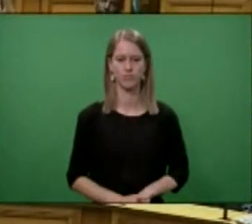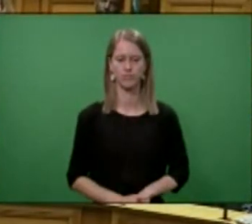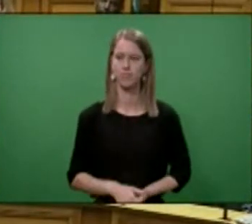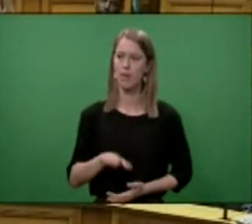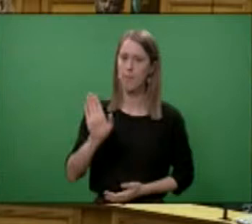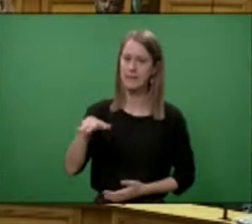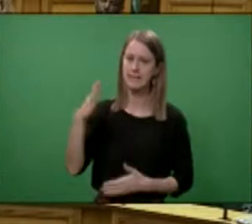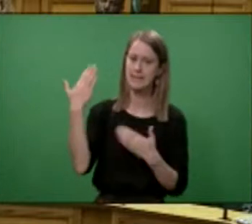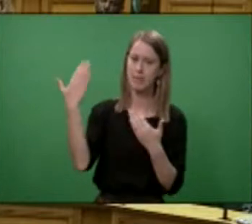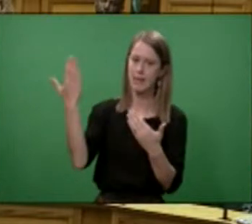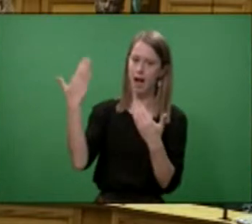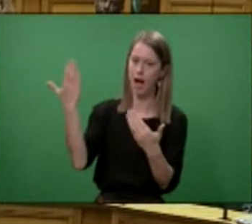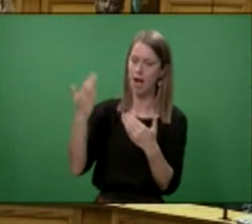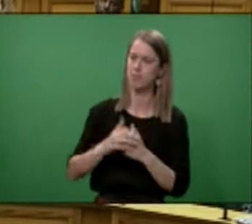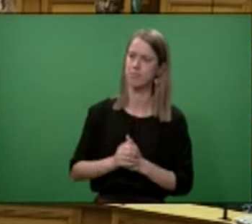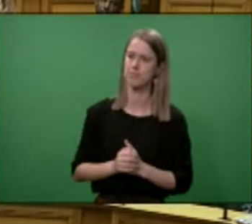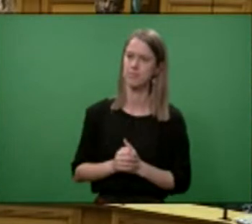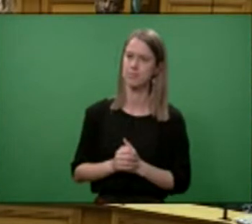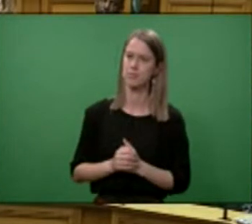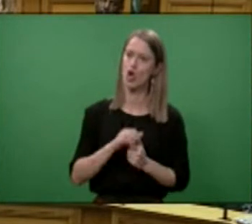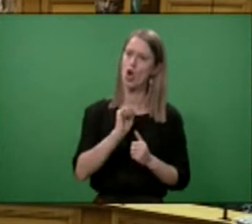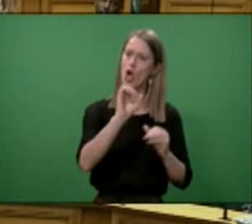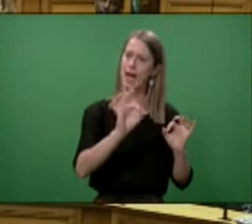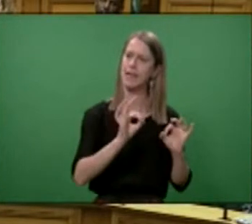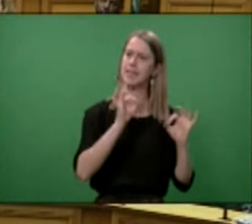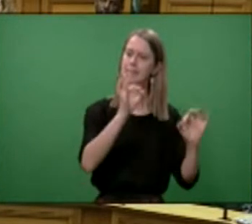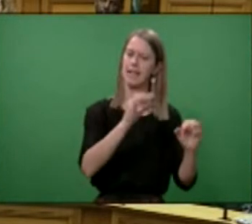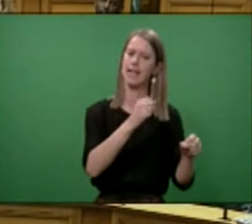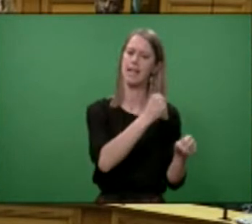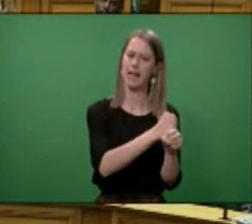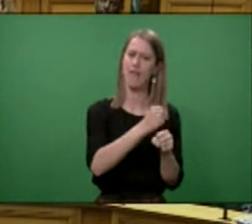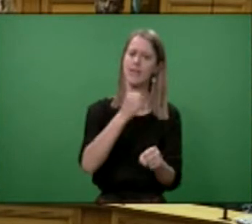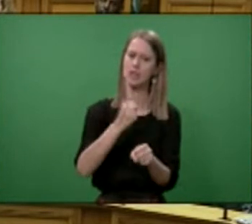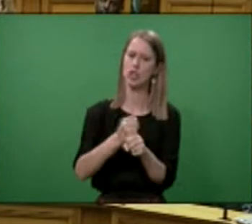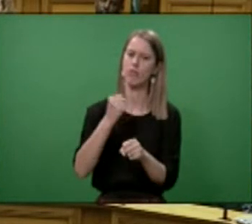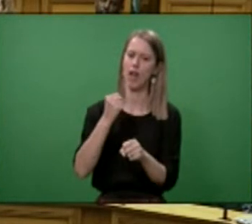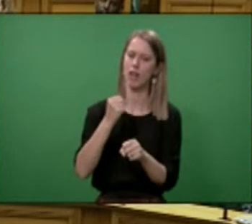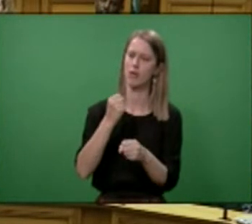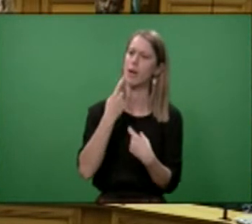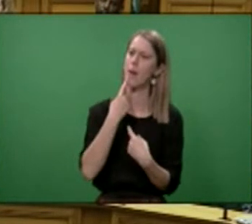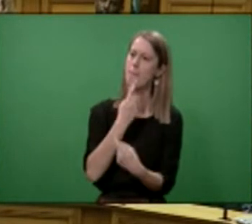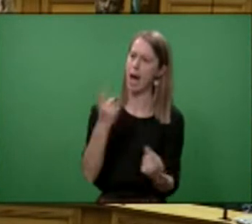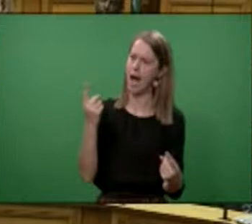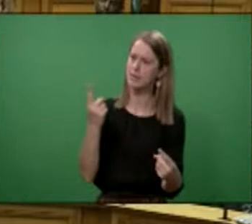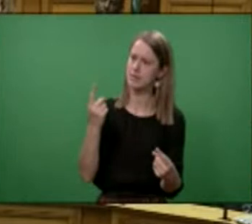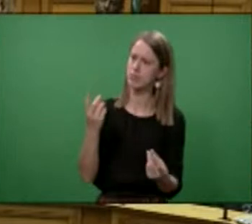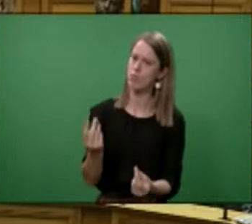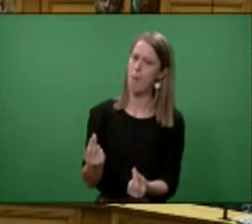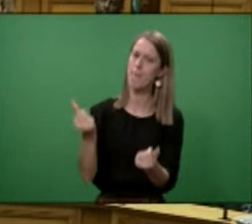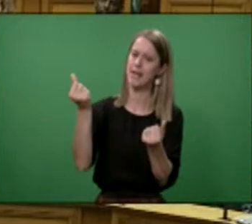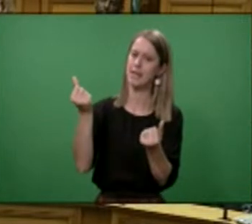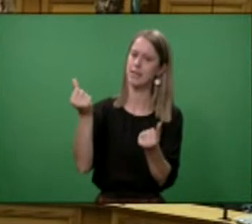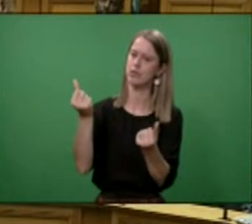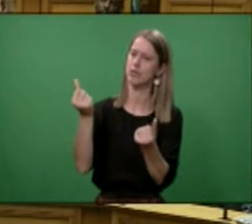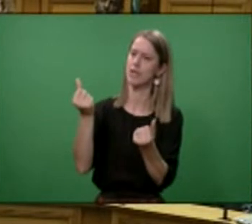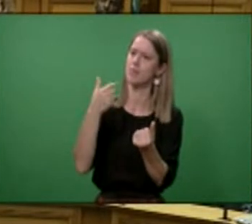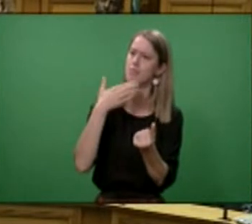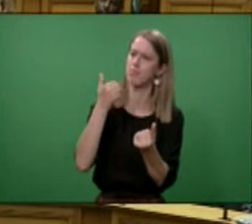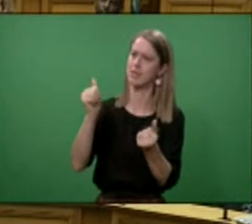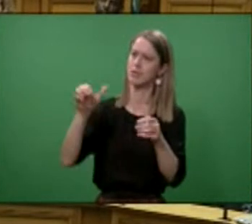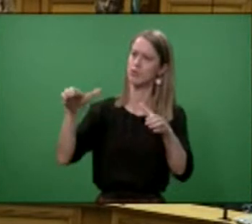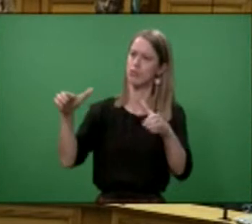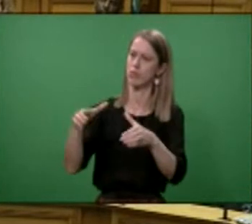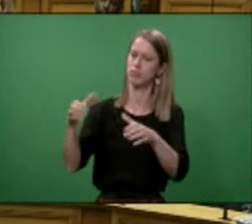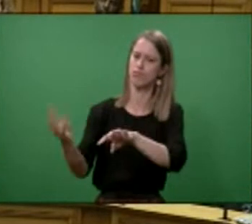Mr. Speaker, Her Excellency the Governor General commands the immediate attendance of this